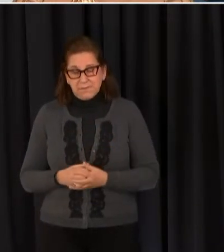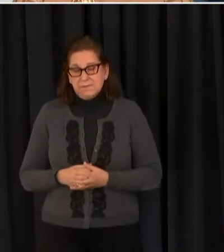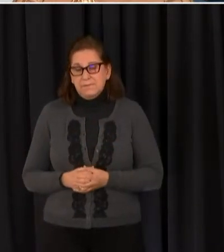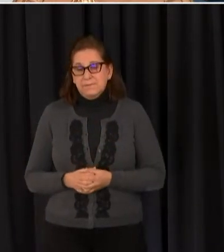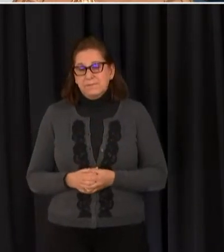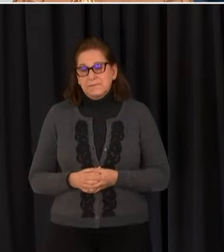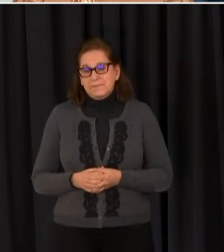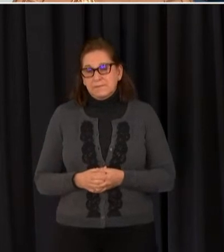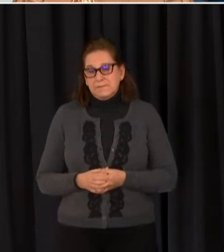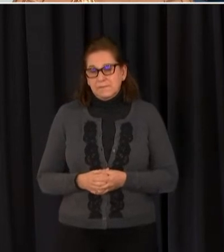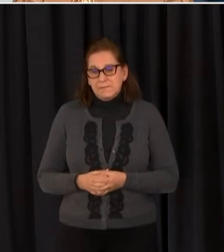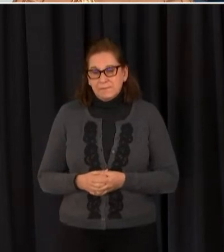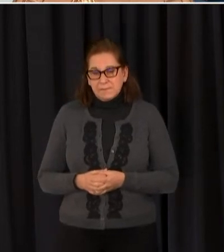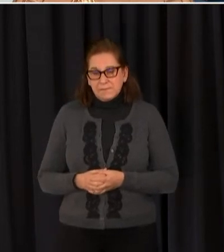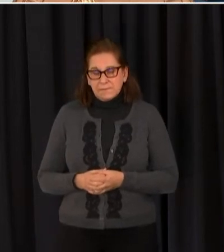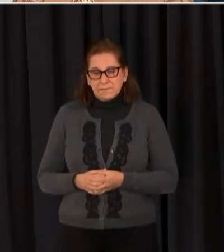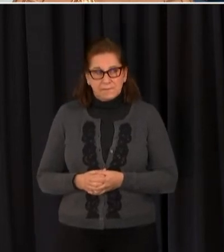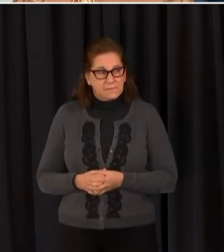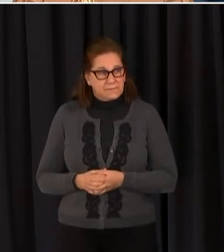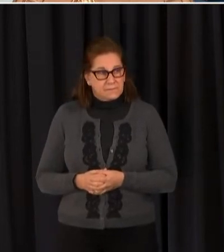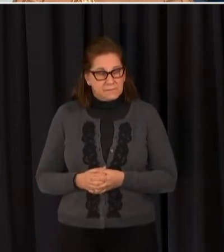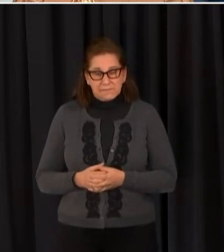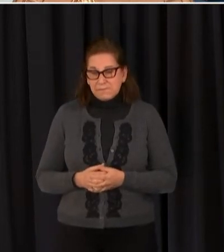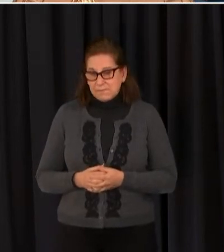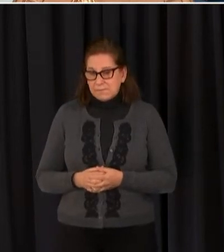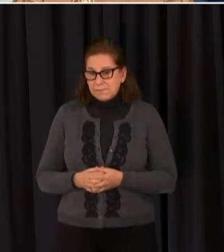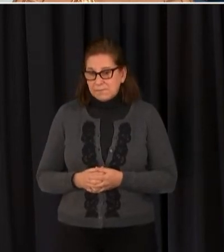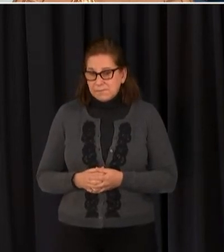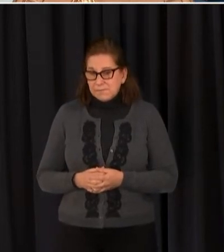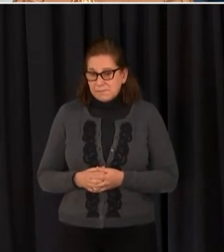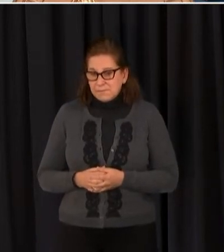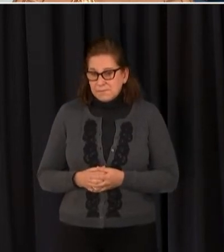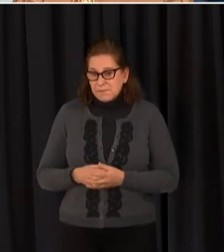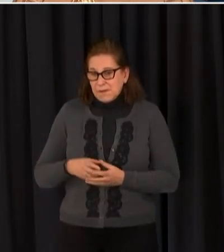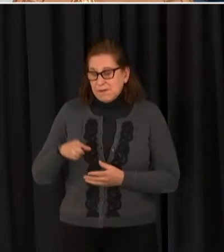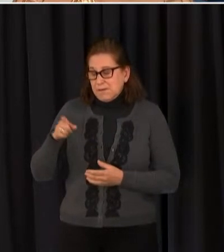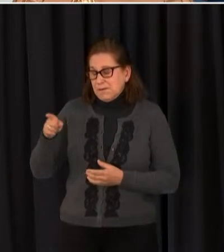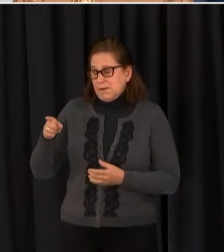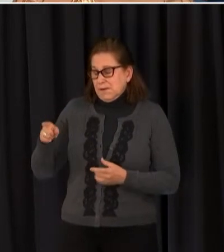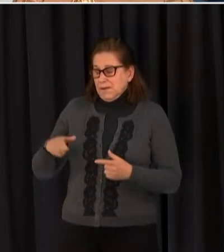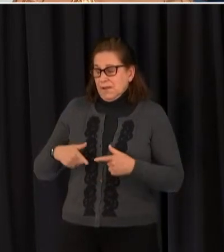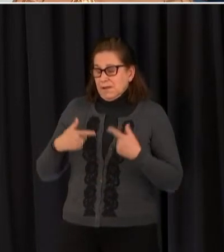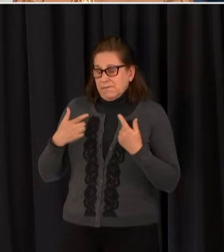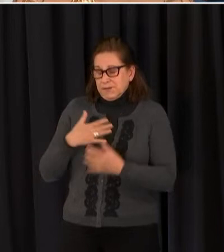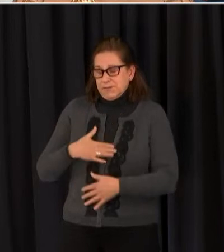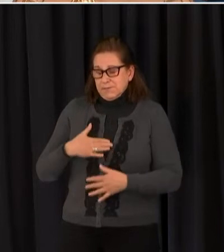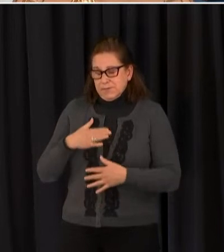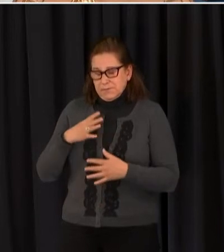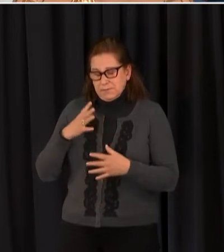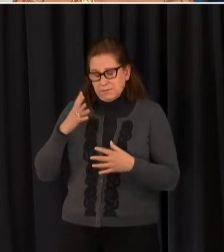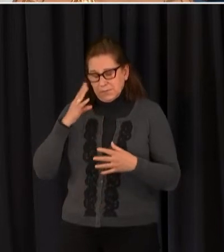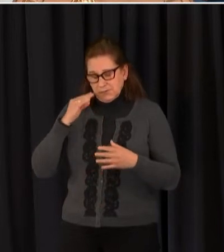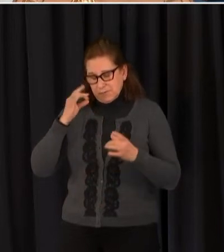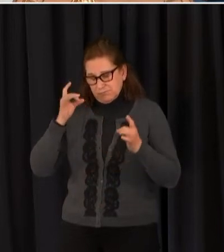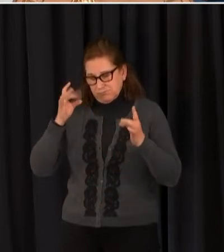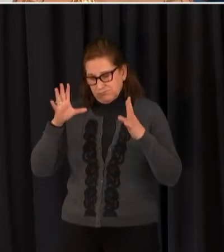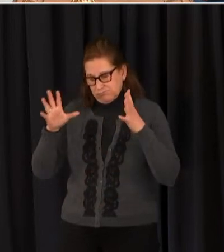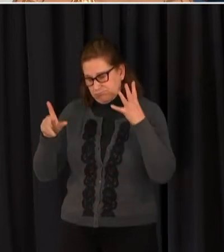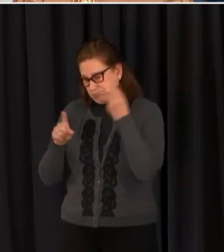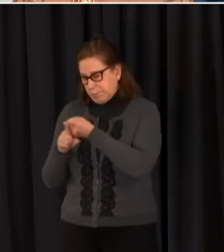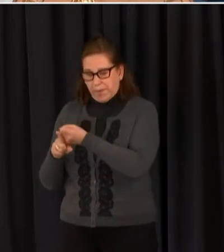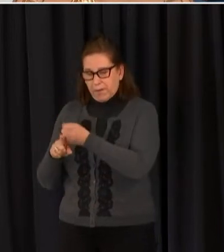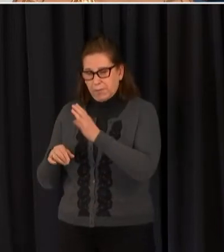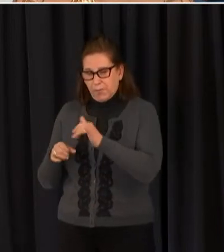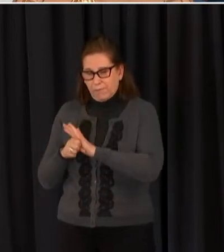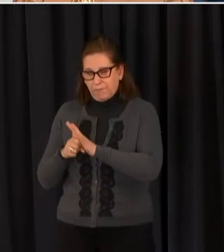of the venues that I've just mentioned have been terribly impacted by COVID. And I know everybody is